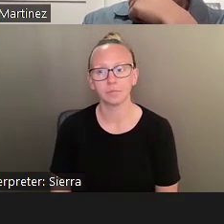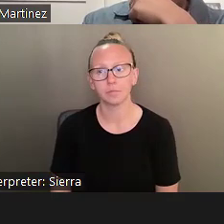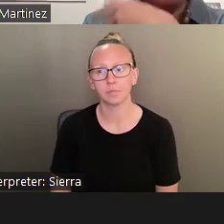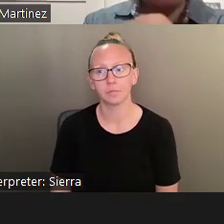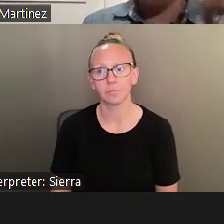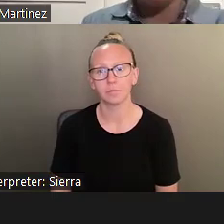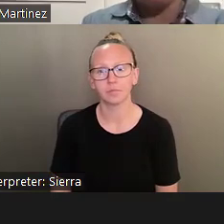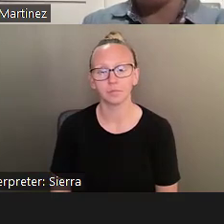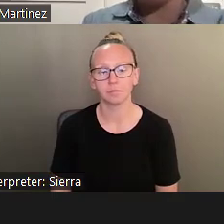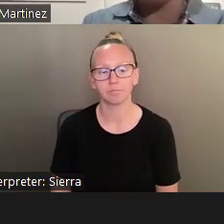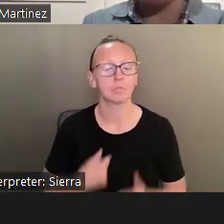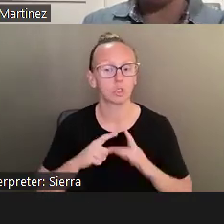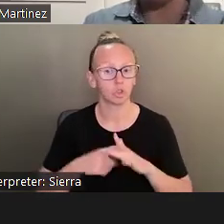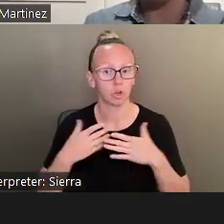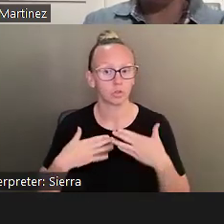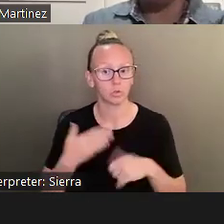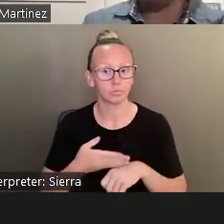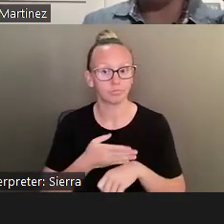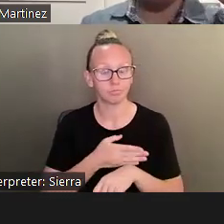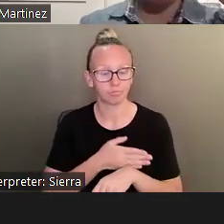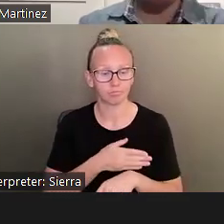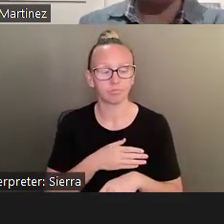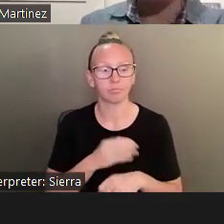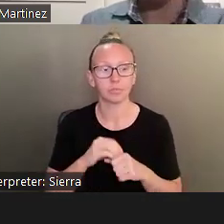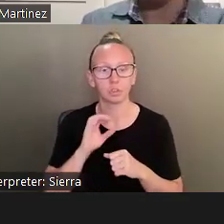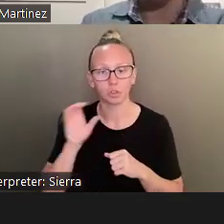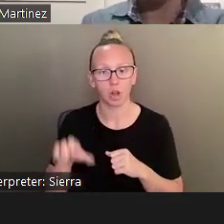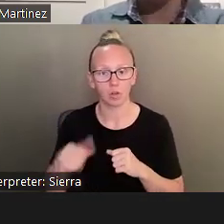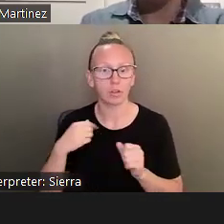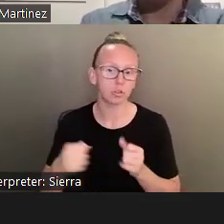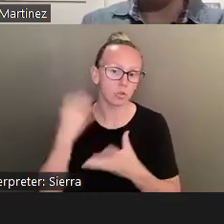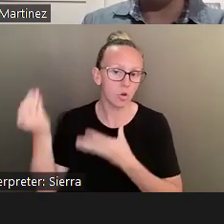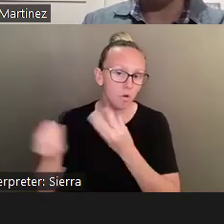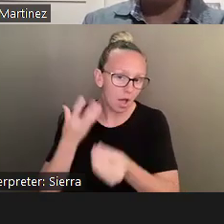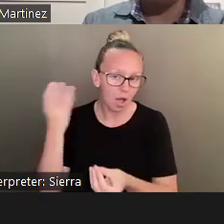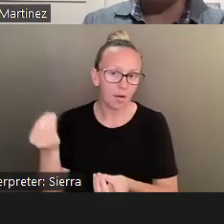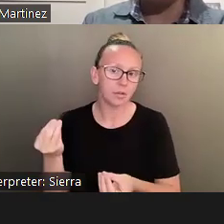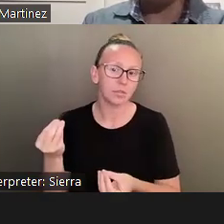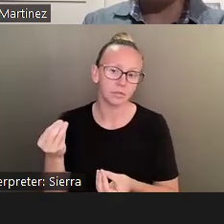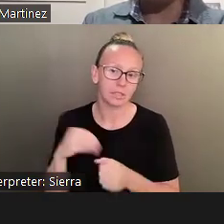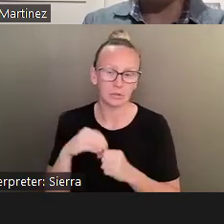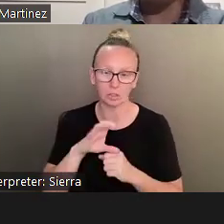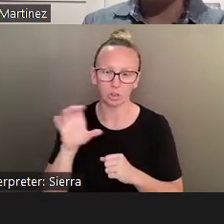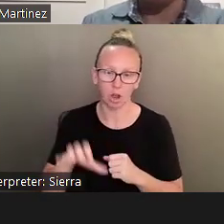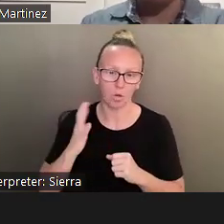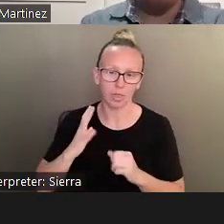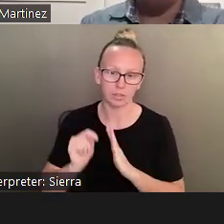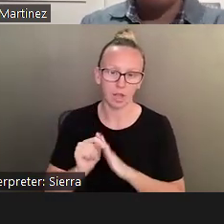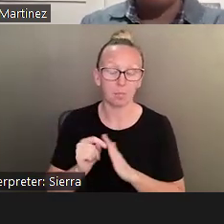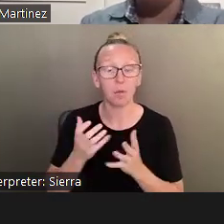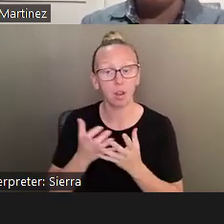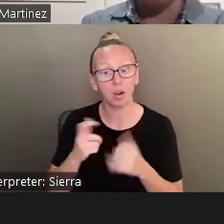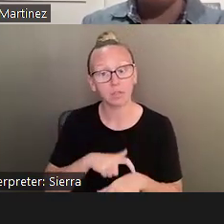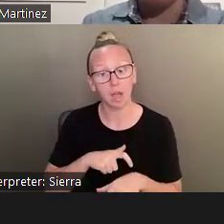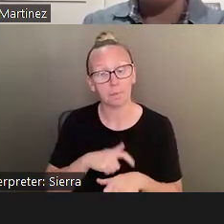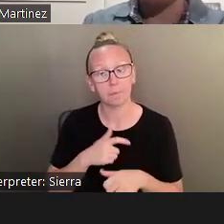And as I started to get better in Chicago and I could go out more, I spent a lot of time